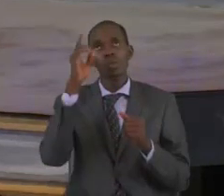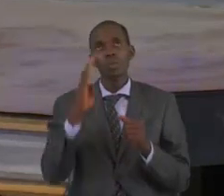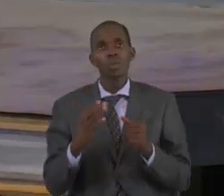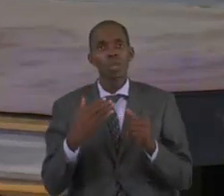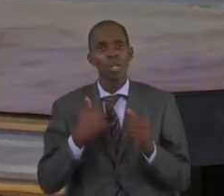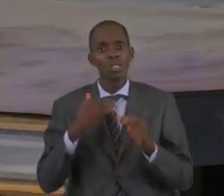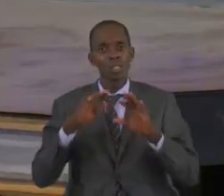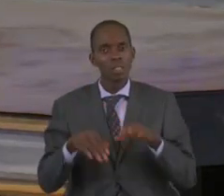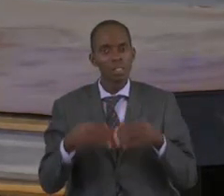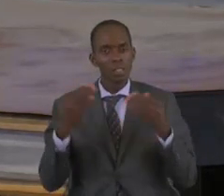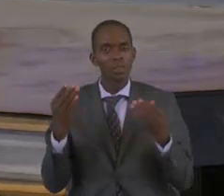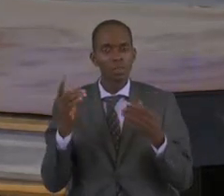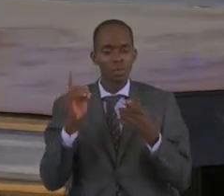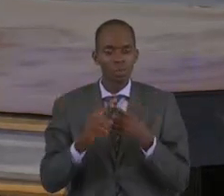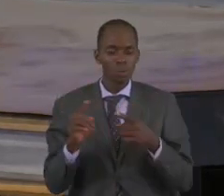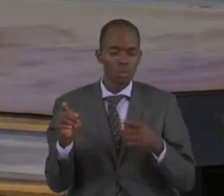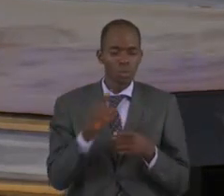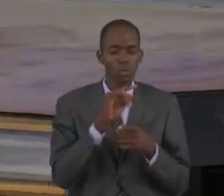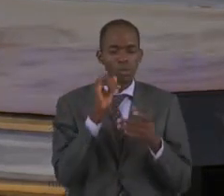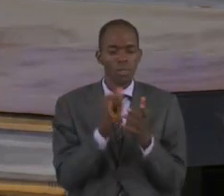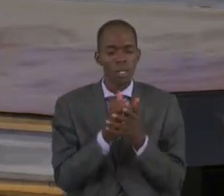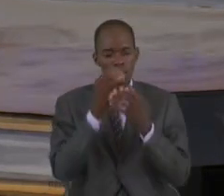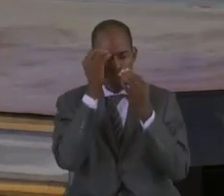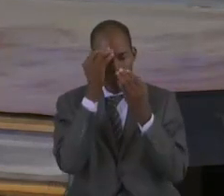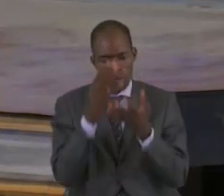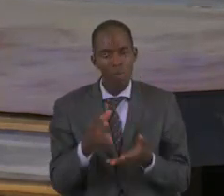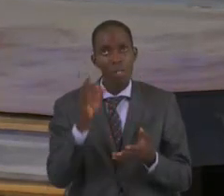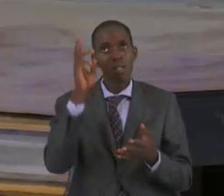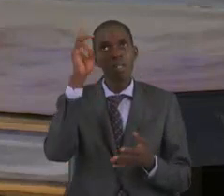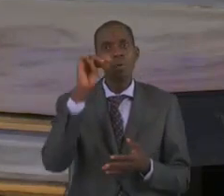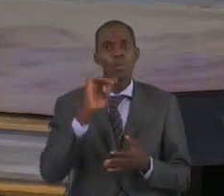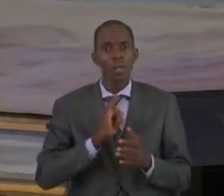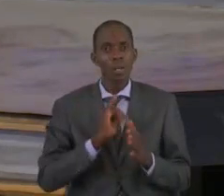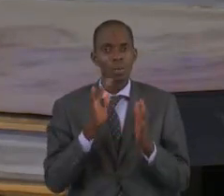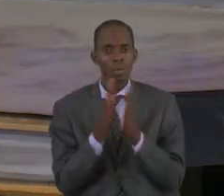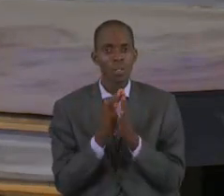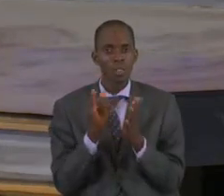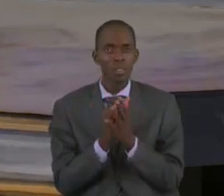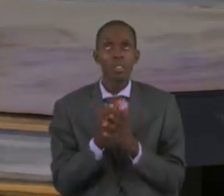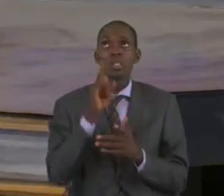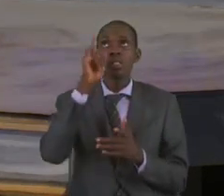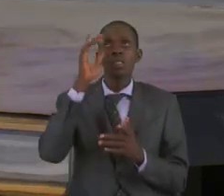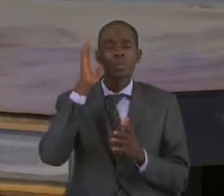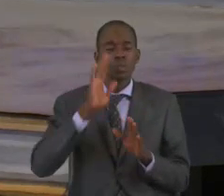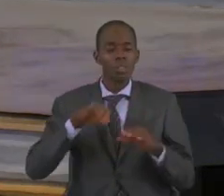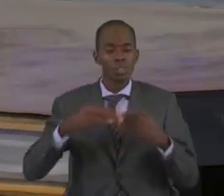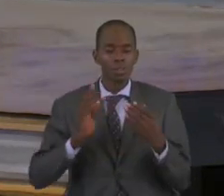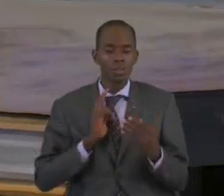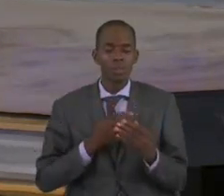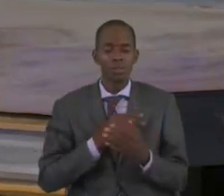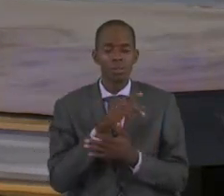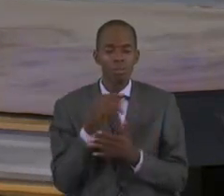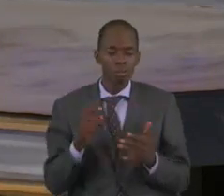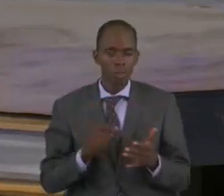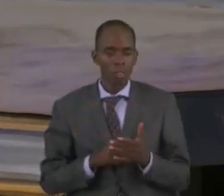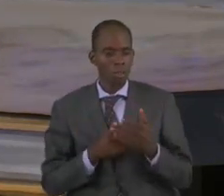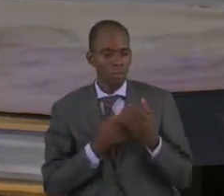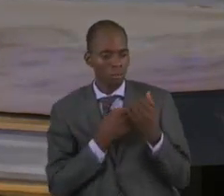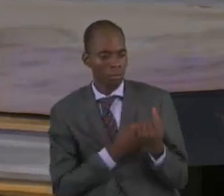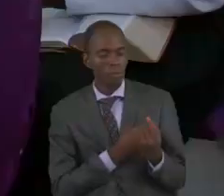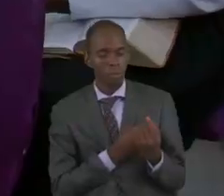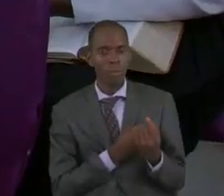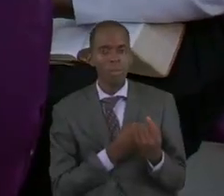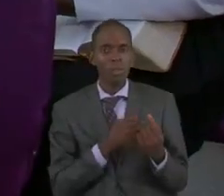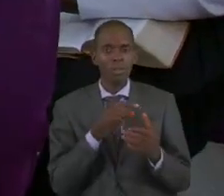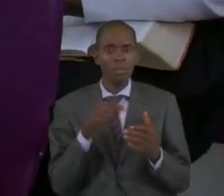them that obey him. I pray that he'll give us this courage, he'll give us this